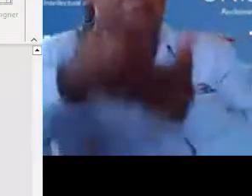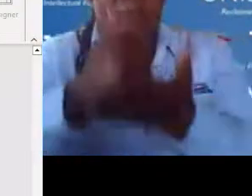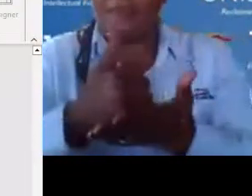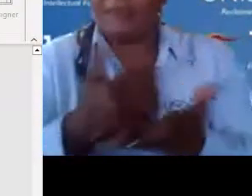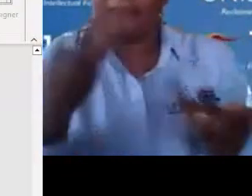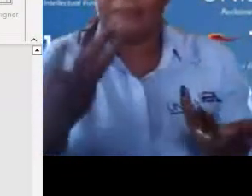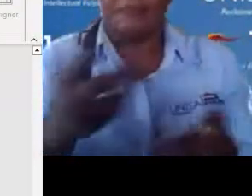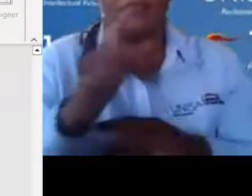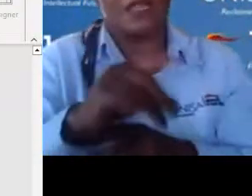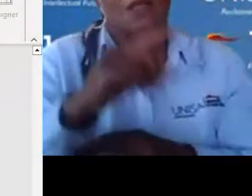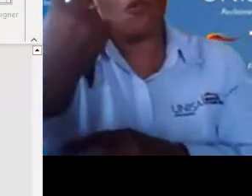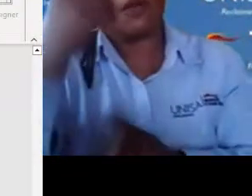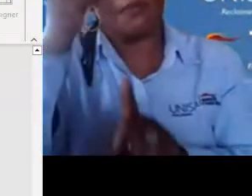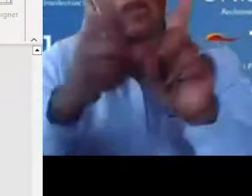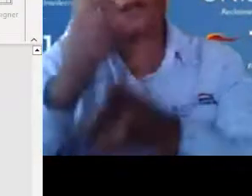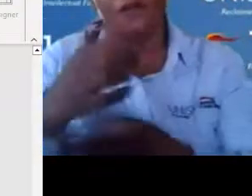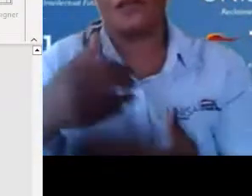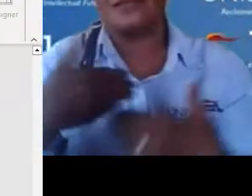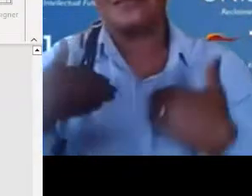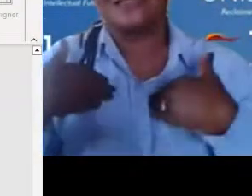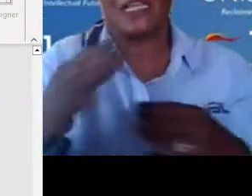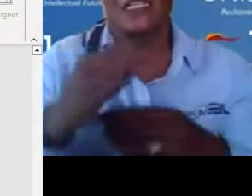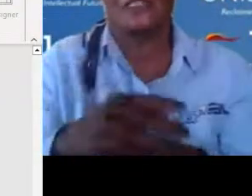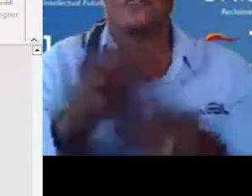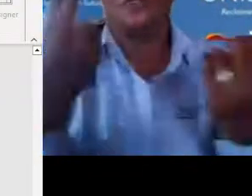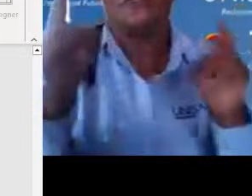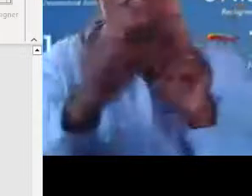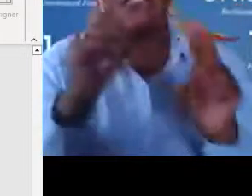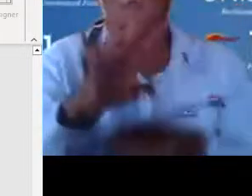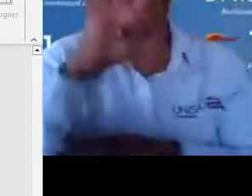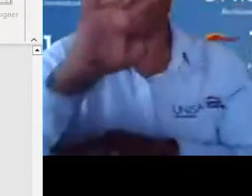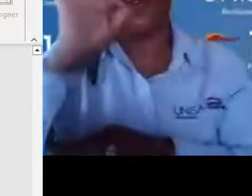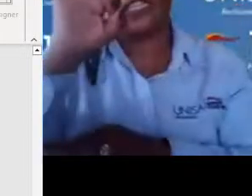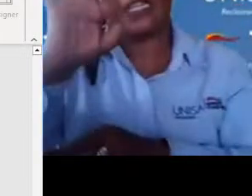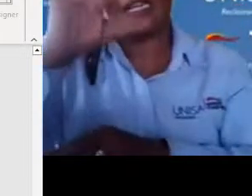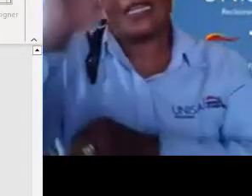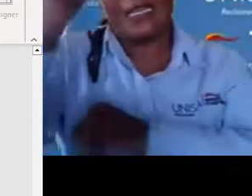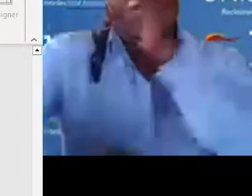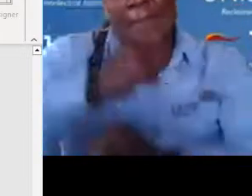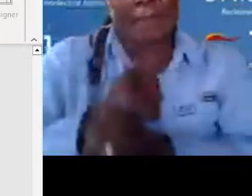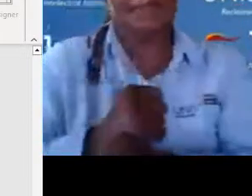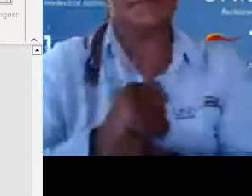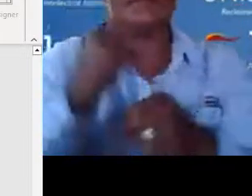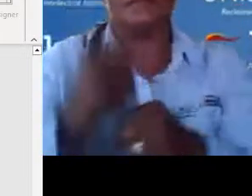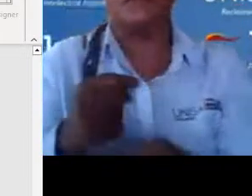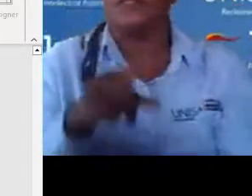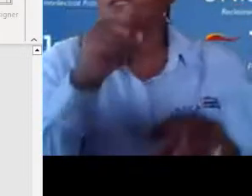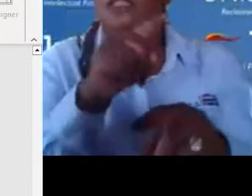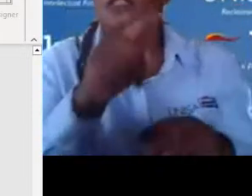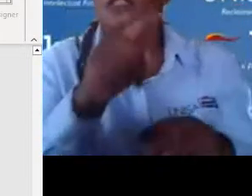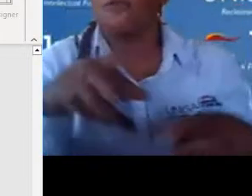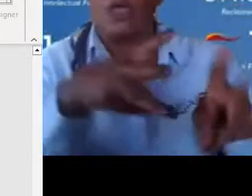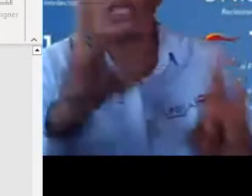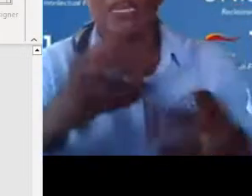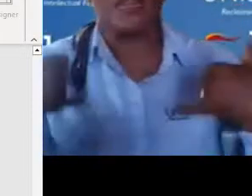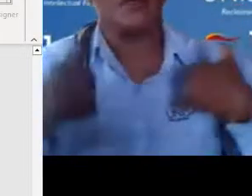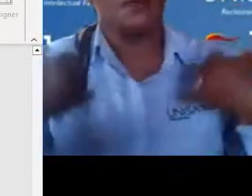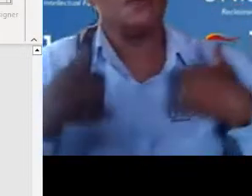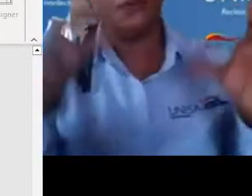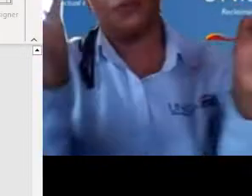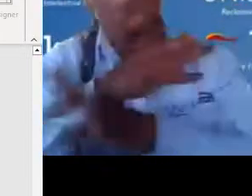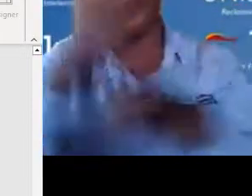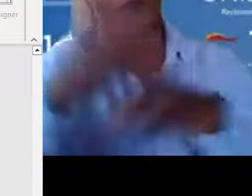with UNISA the whole 4 years or 3 years for that matter, and they won't enjoy the